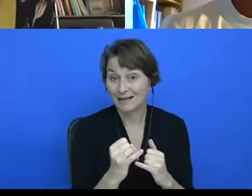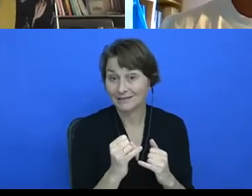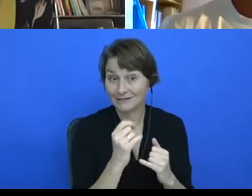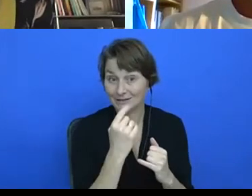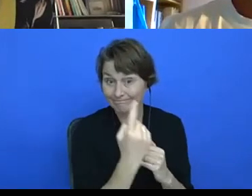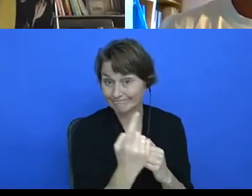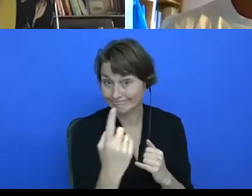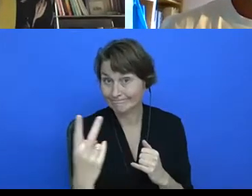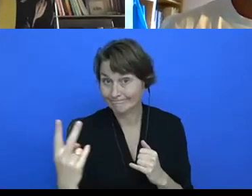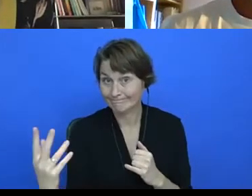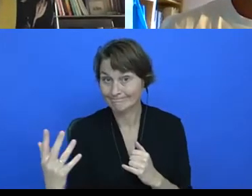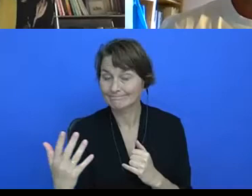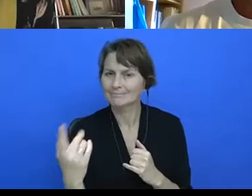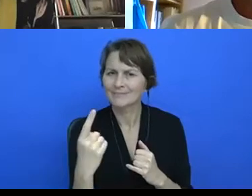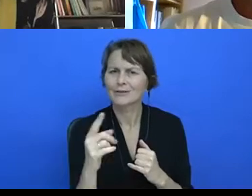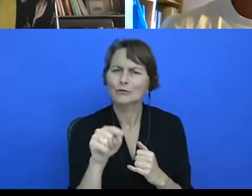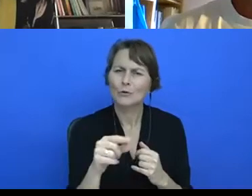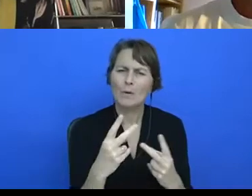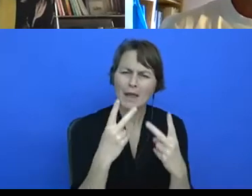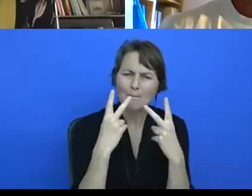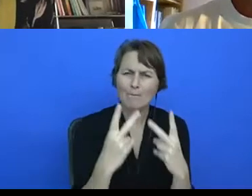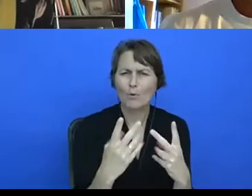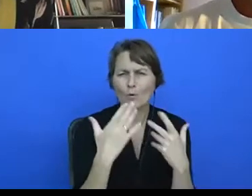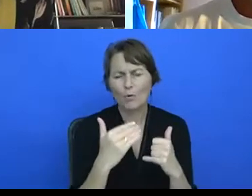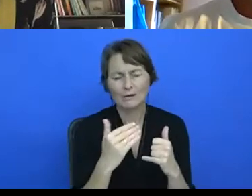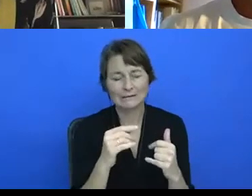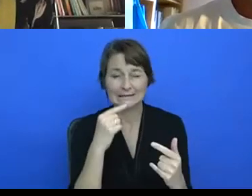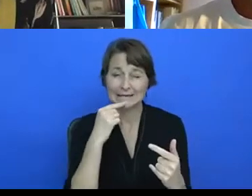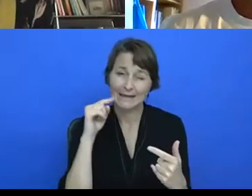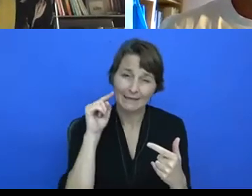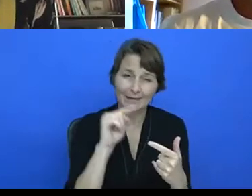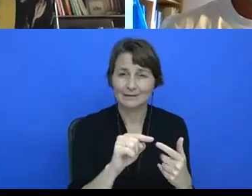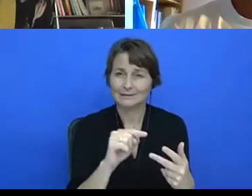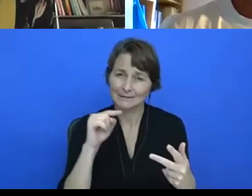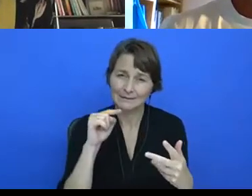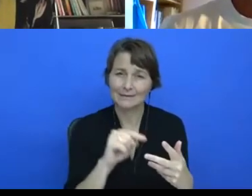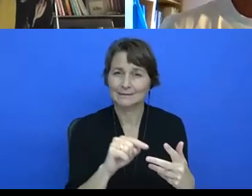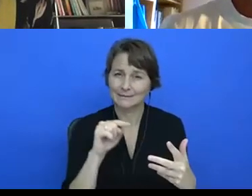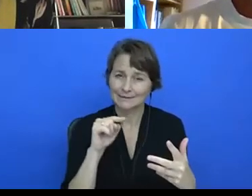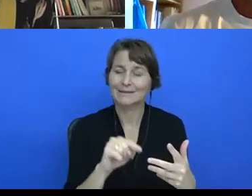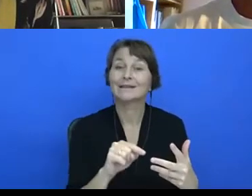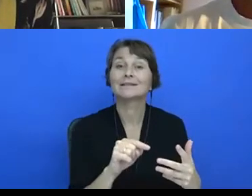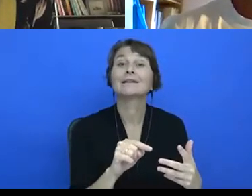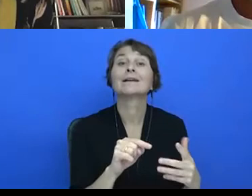most important points that you want to stress before we go to our Zoom discussion room.